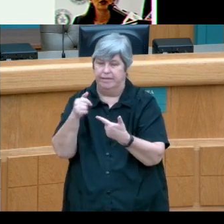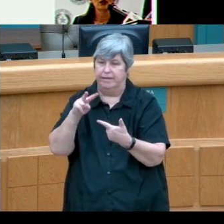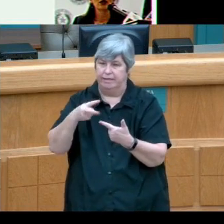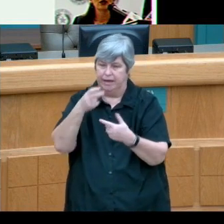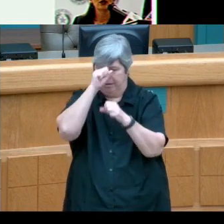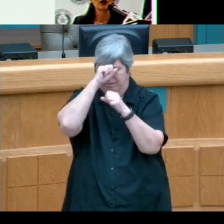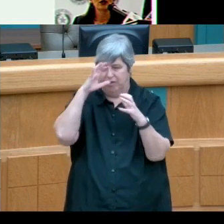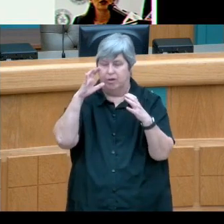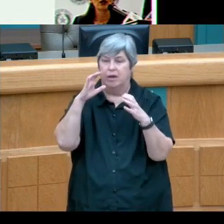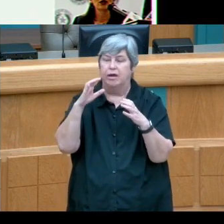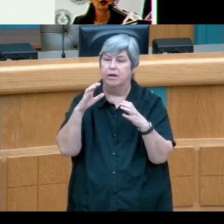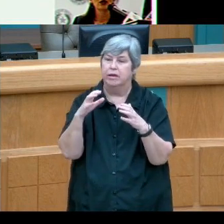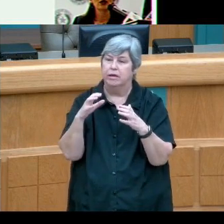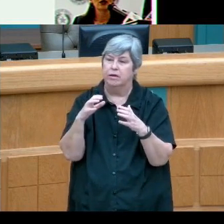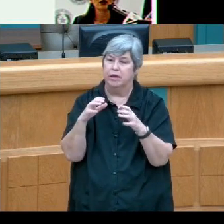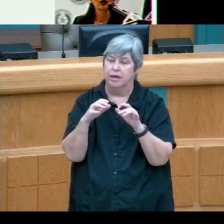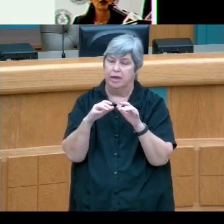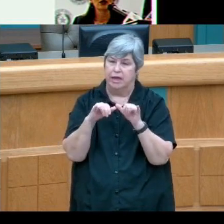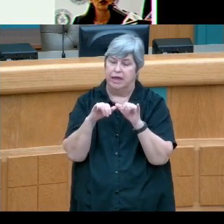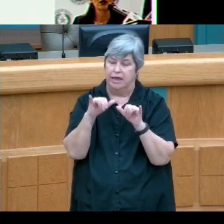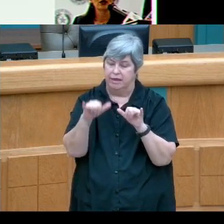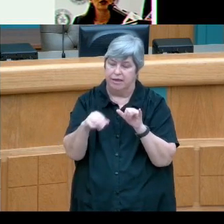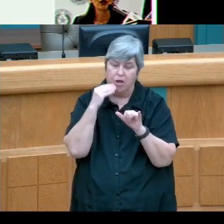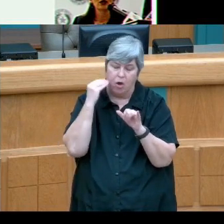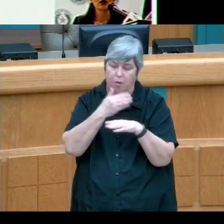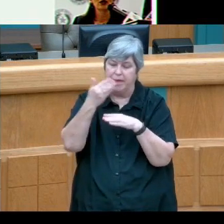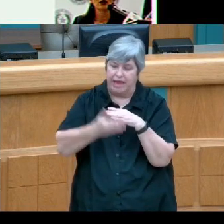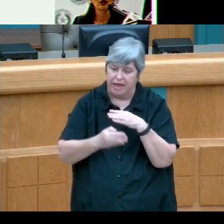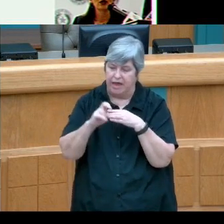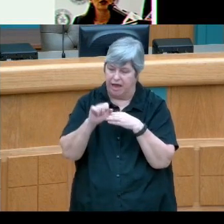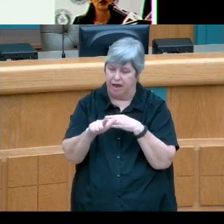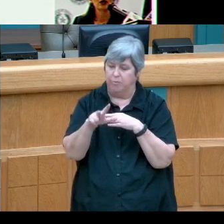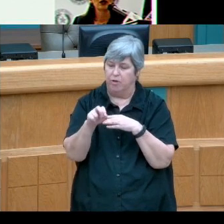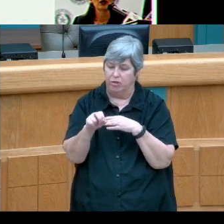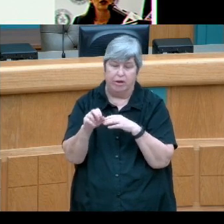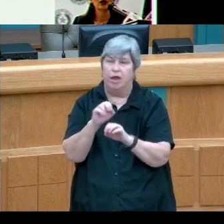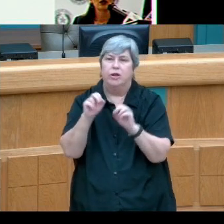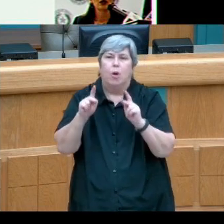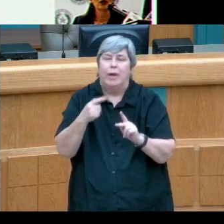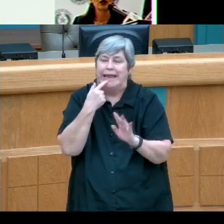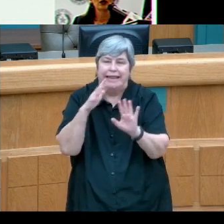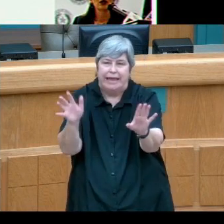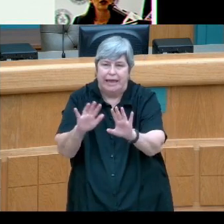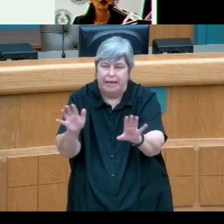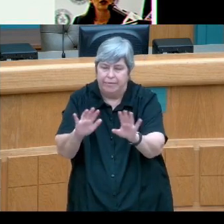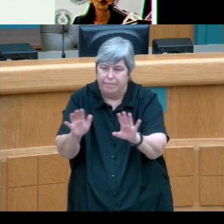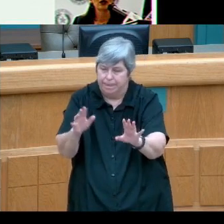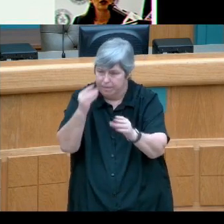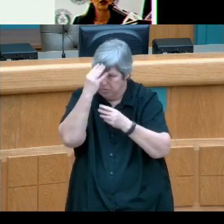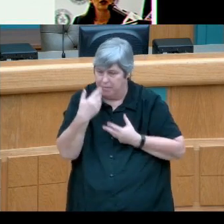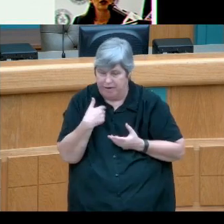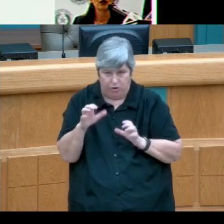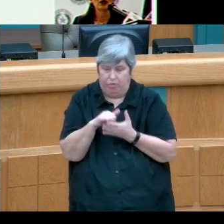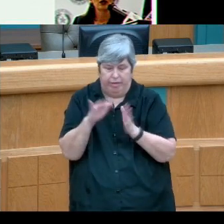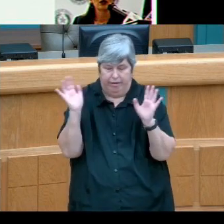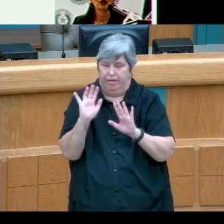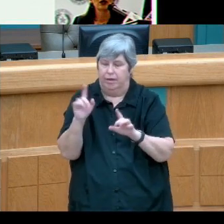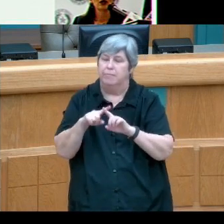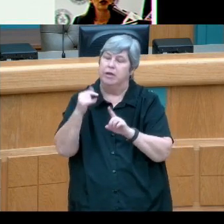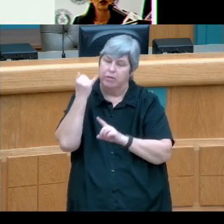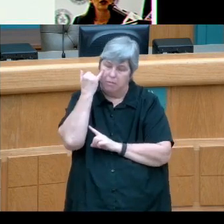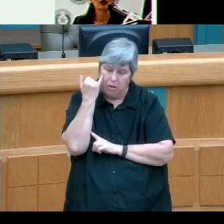the scenario is end stay-at-home on April 30th, and nobody said that we're thinking about that or told me to do this,